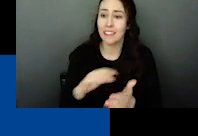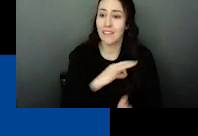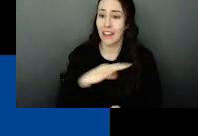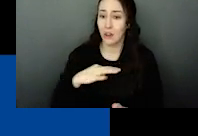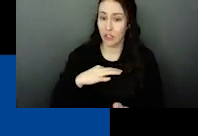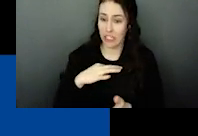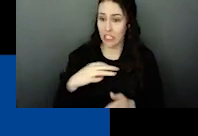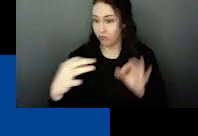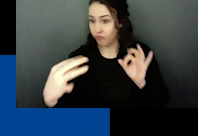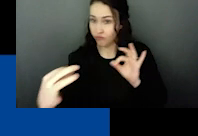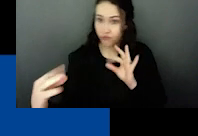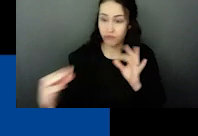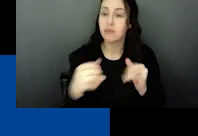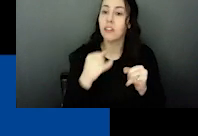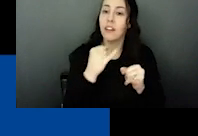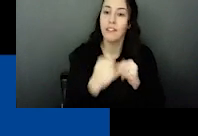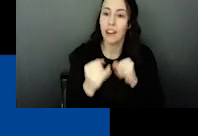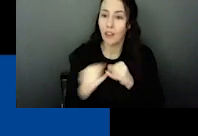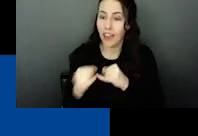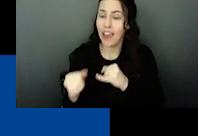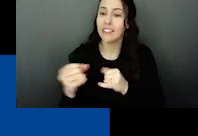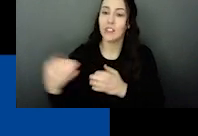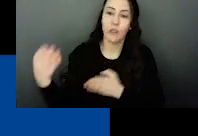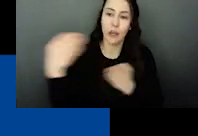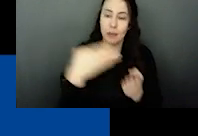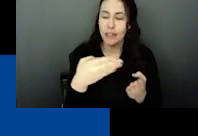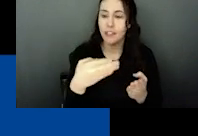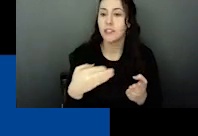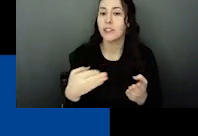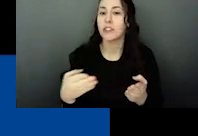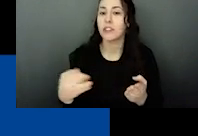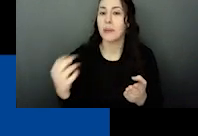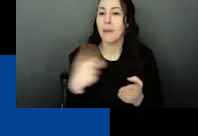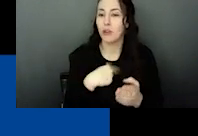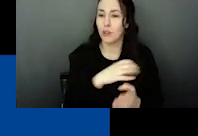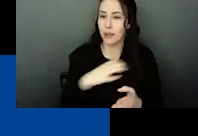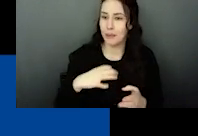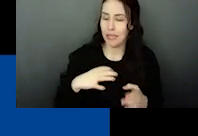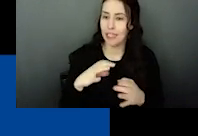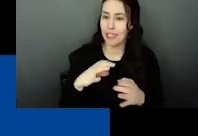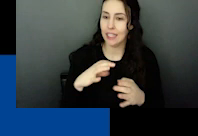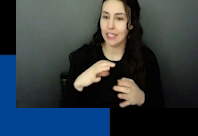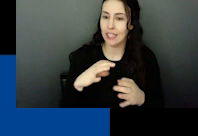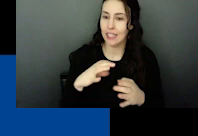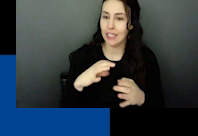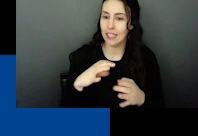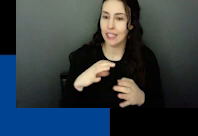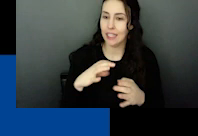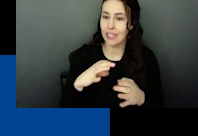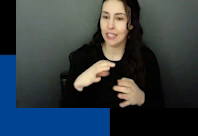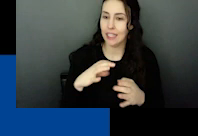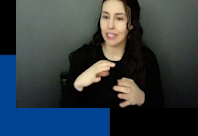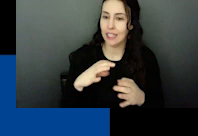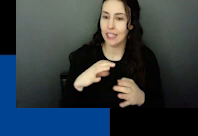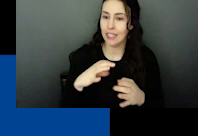being finalized, recommendations coming back to the intersegmental committee work group, or curriculum work group, that where CSU